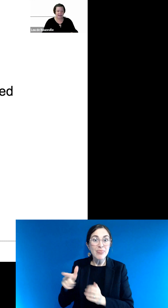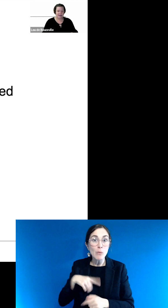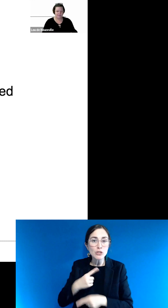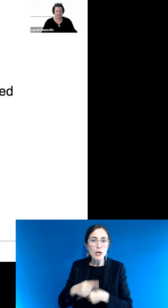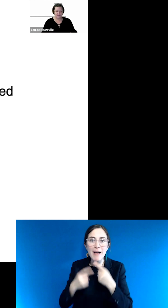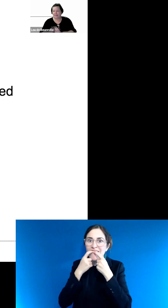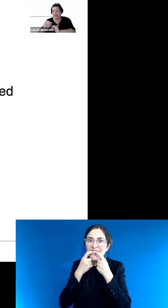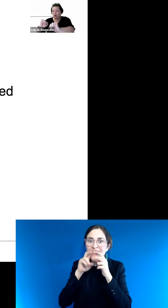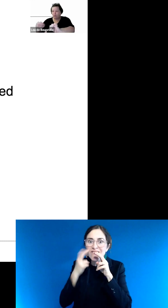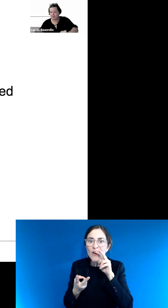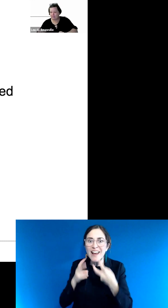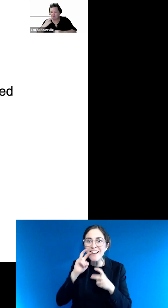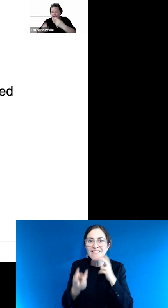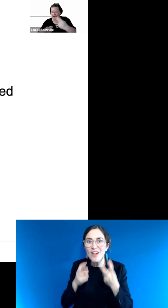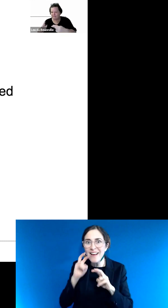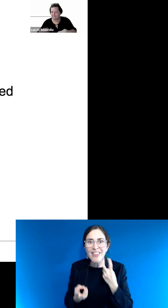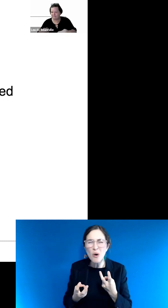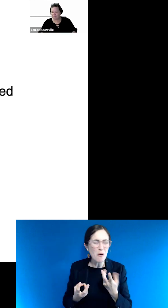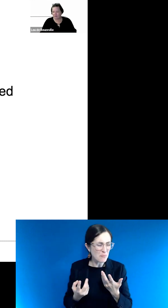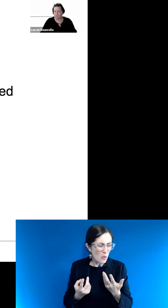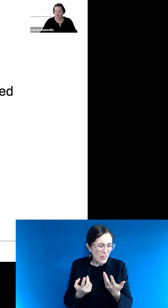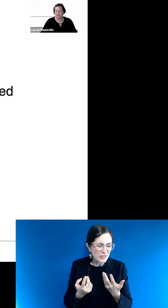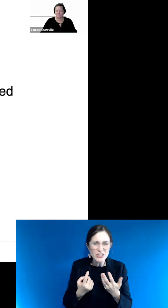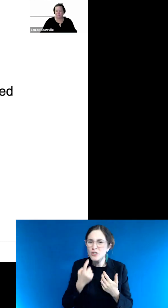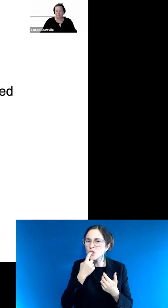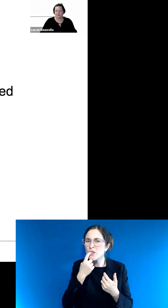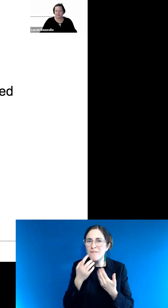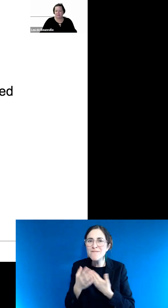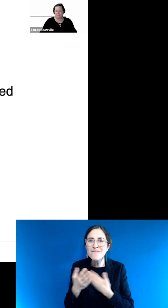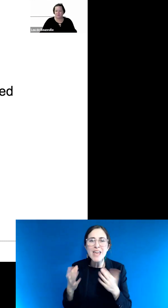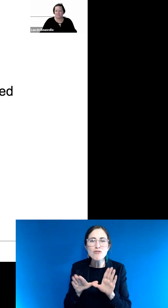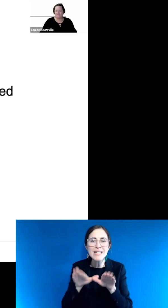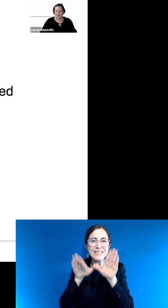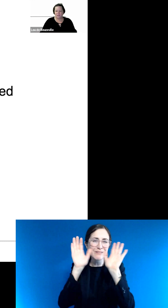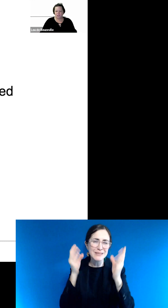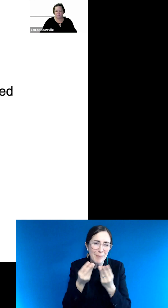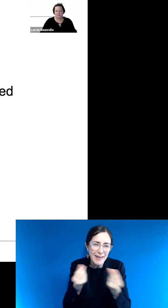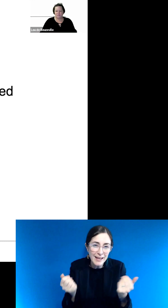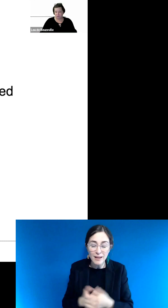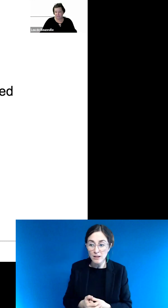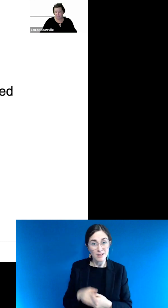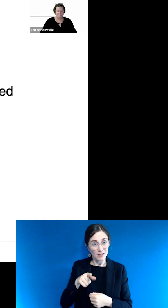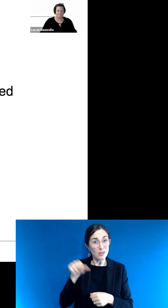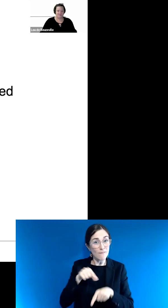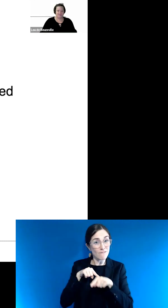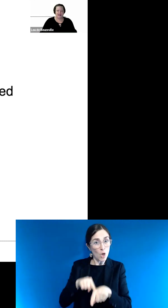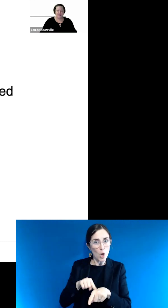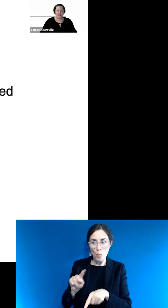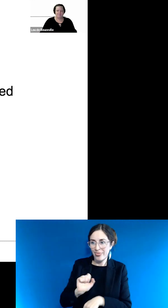teeth falling out, like their own teeth falling out, tooth fairy and whatever. So follow the child's